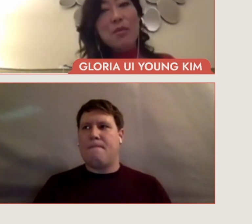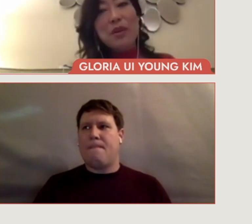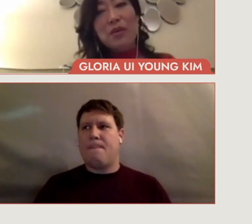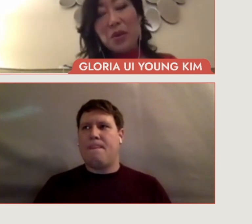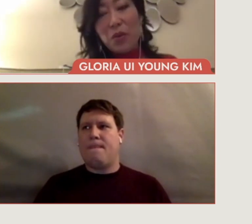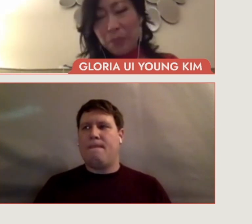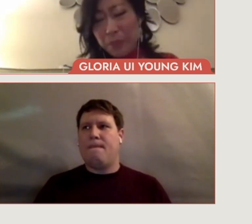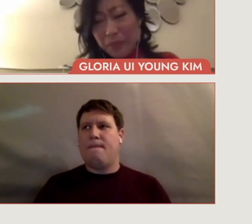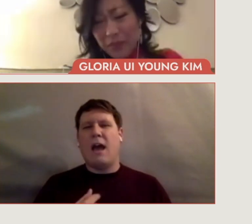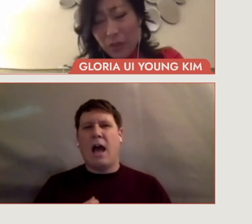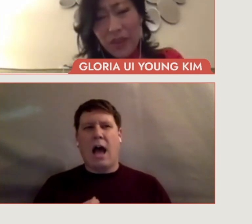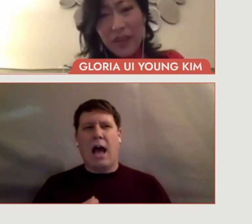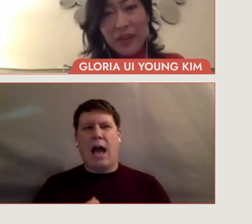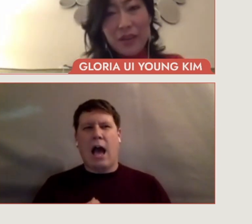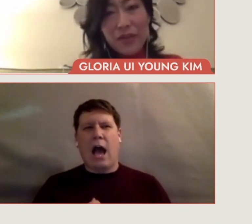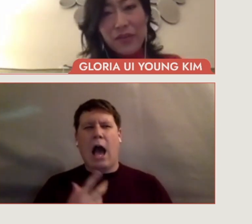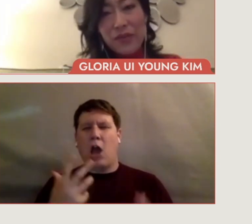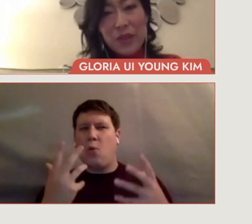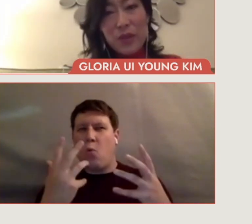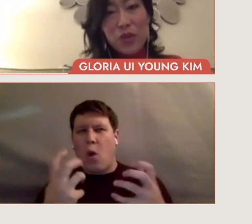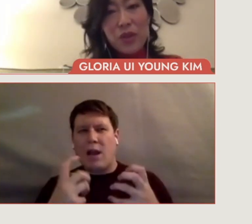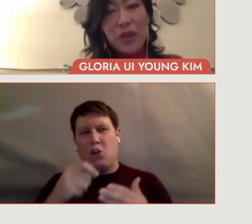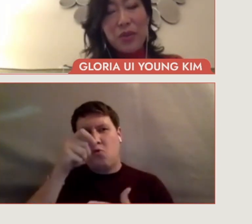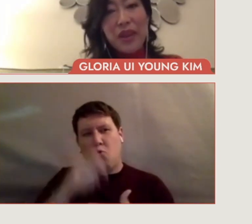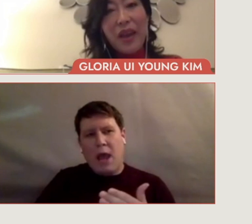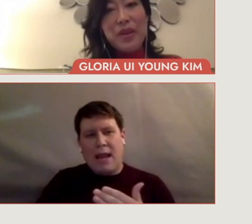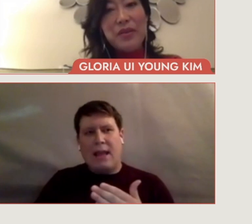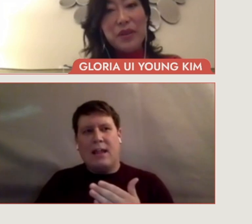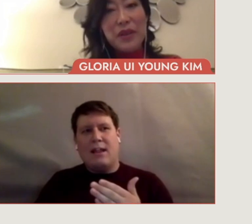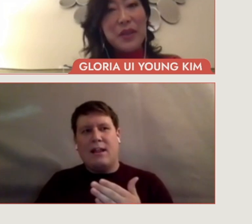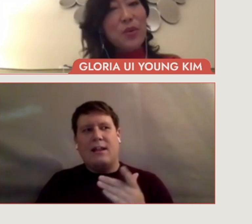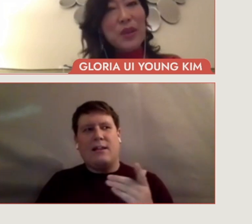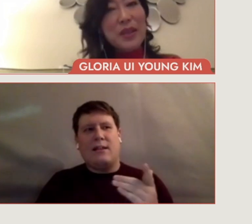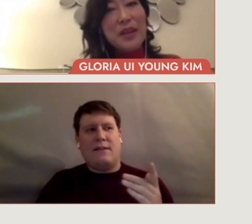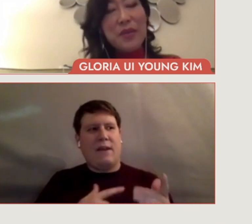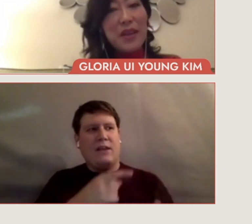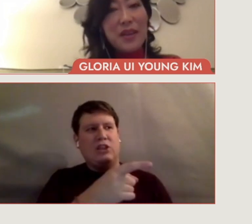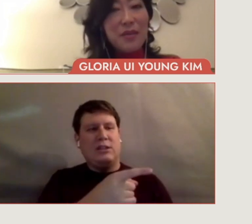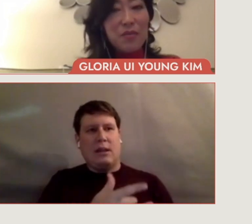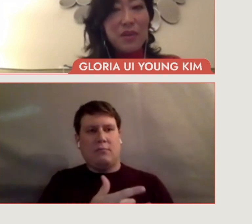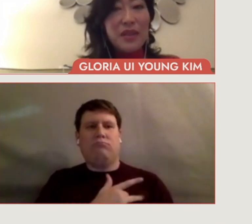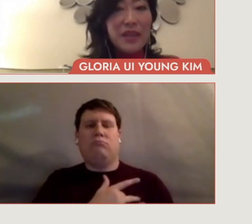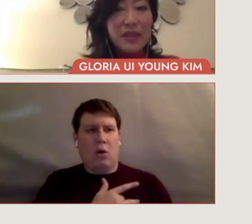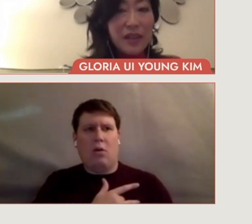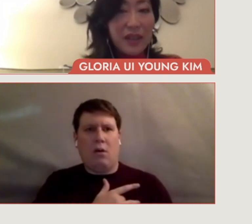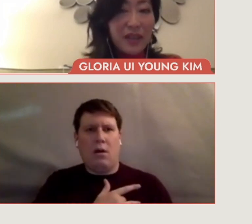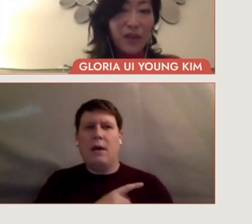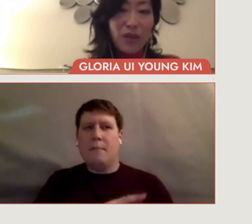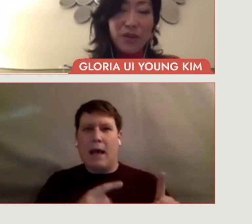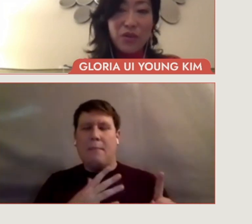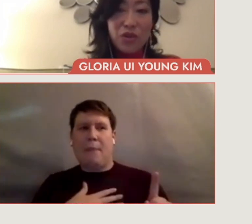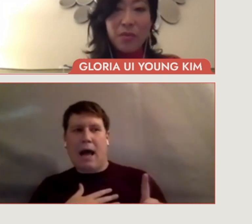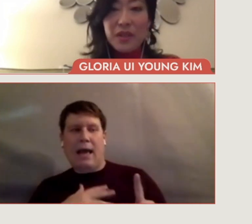it. But, you know, doing that kind of research really helped me realize, oh, that's not how they perceive it.